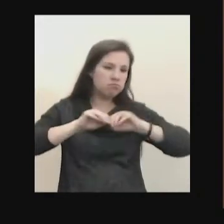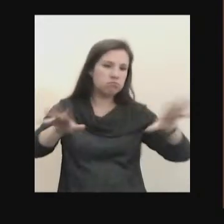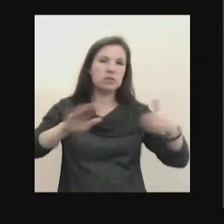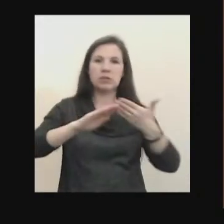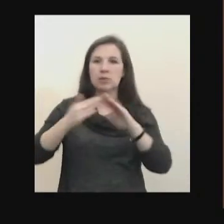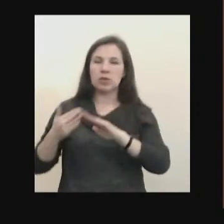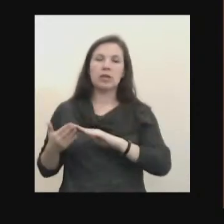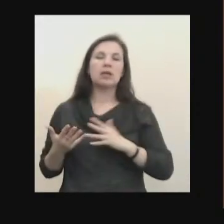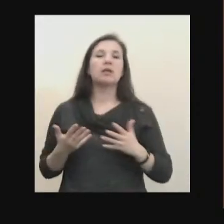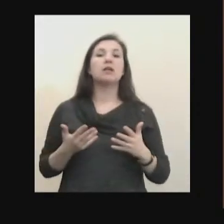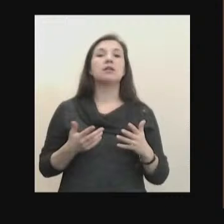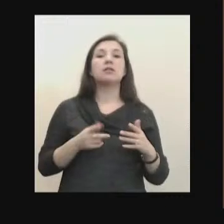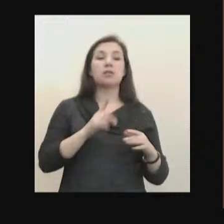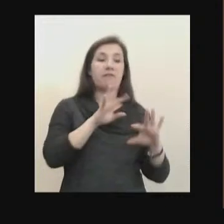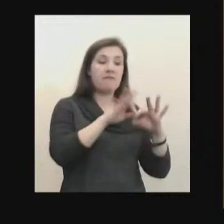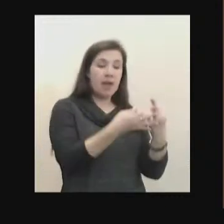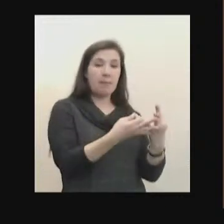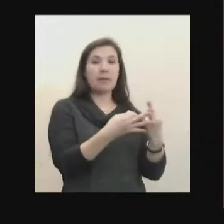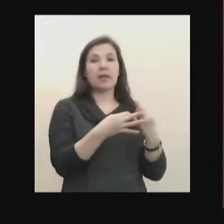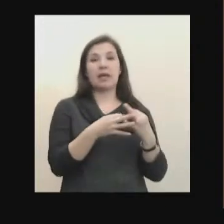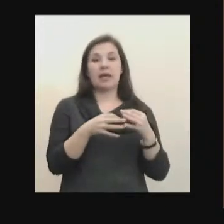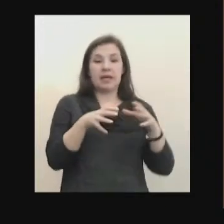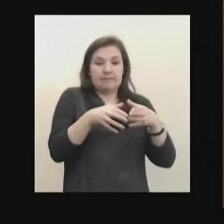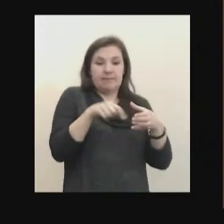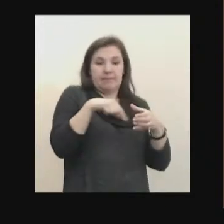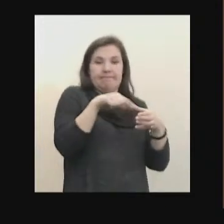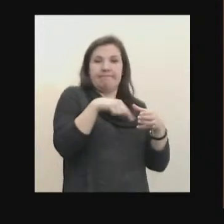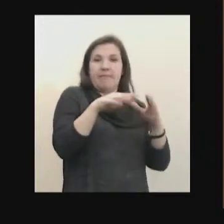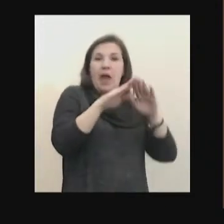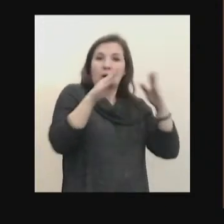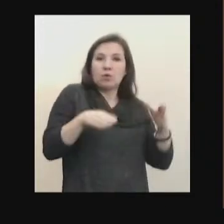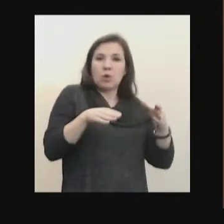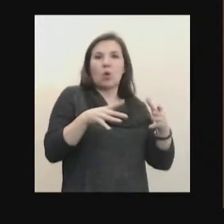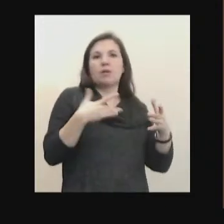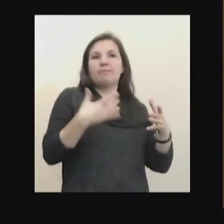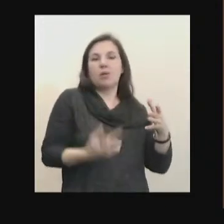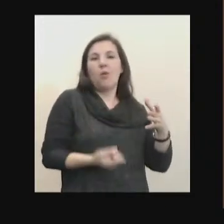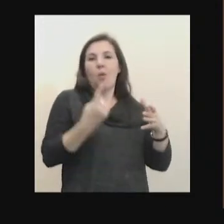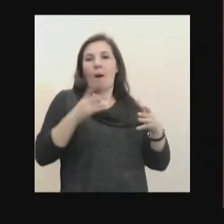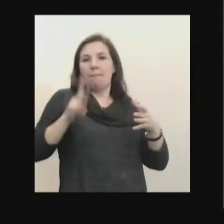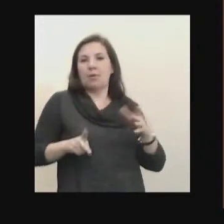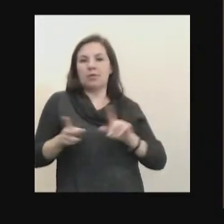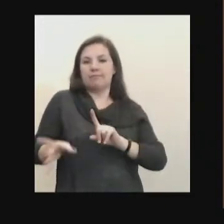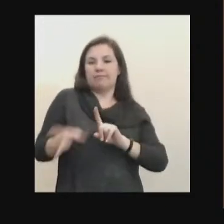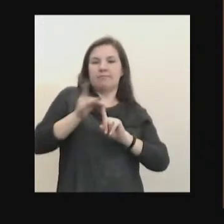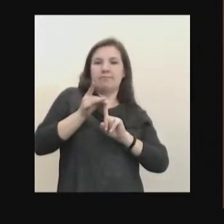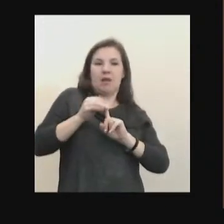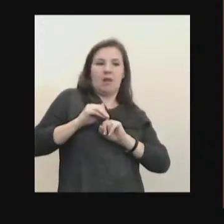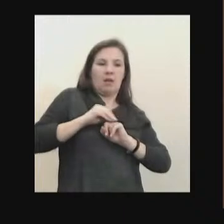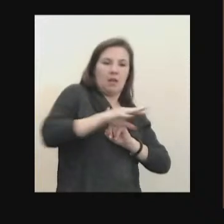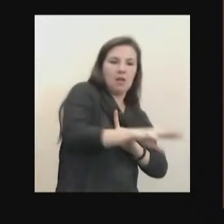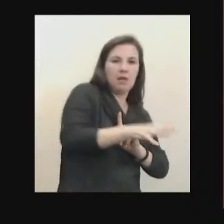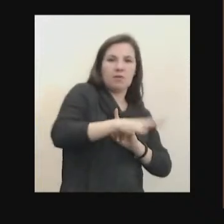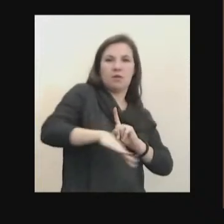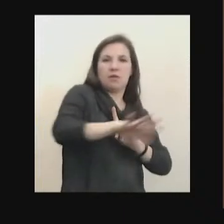noted family and household clusters of COVID-19. Usually if one person catches in the family, other family members